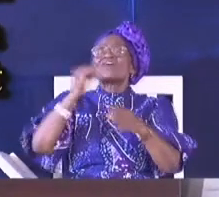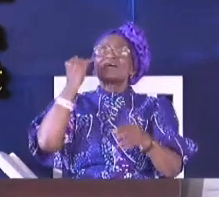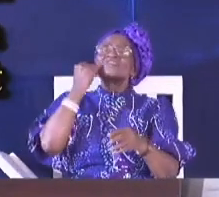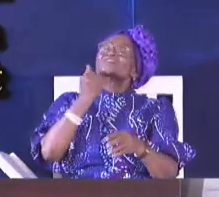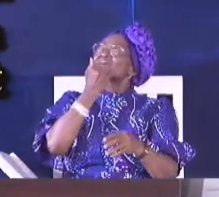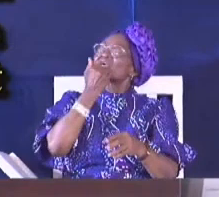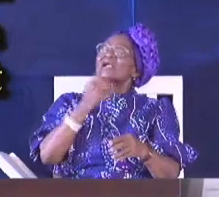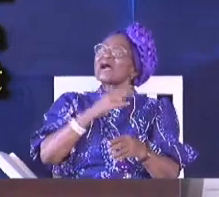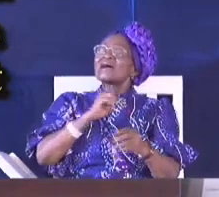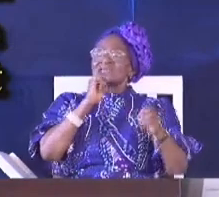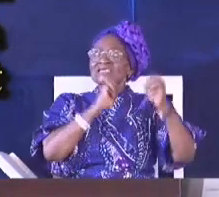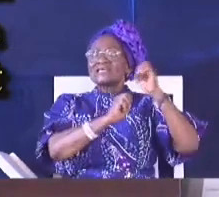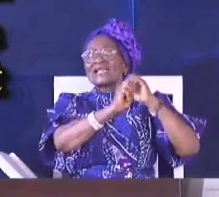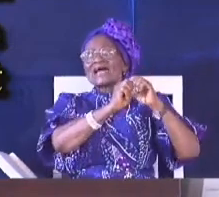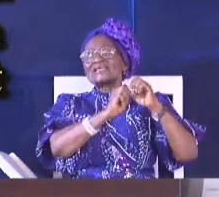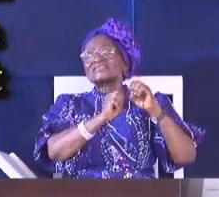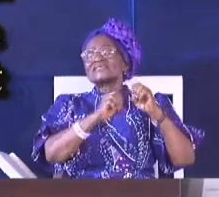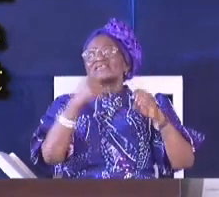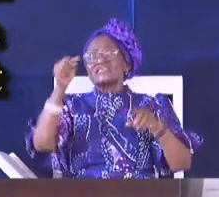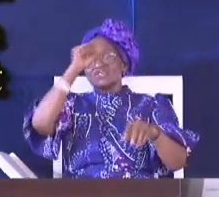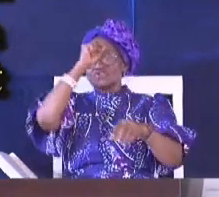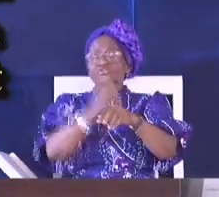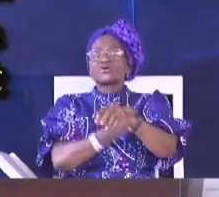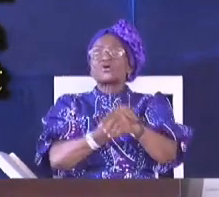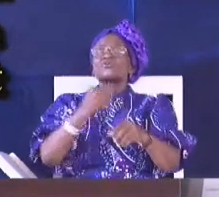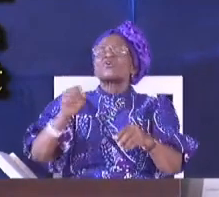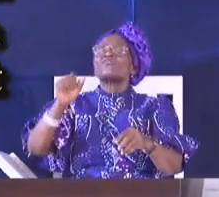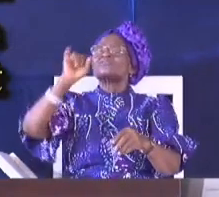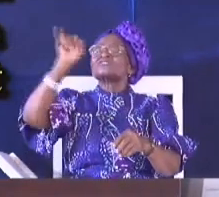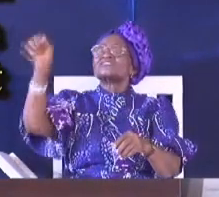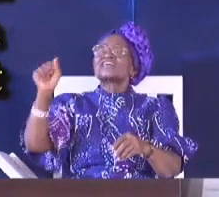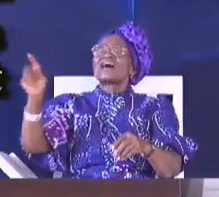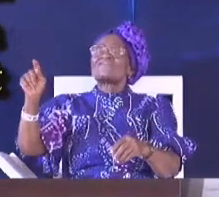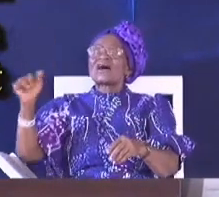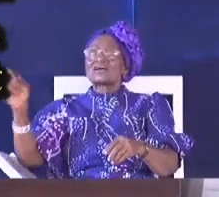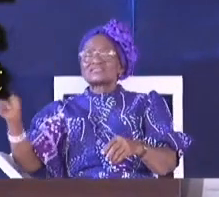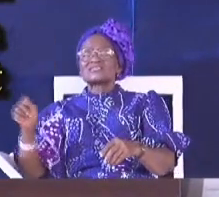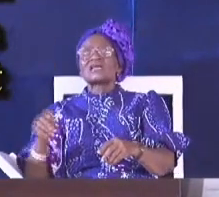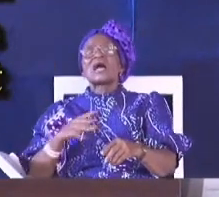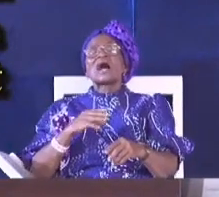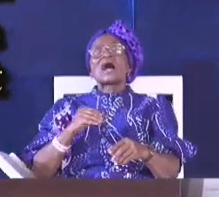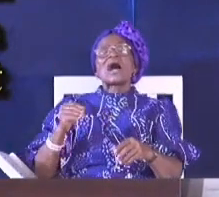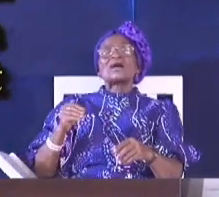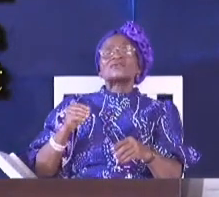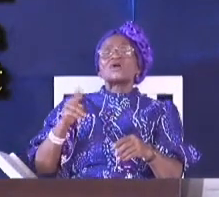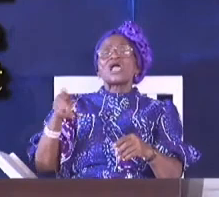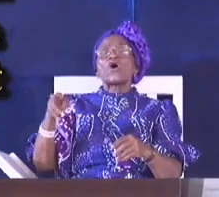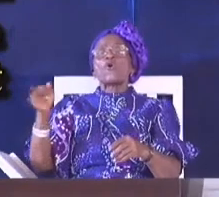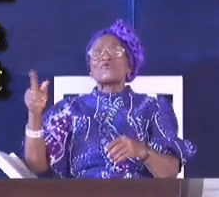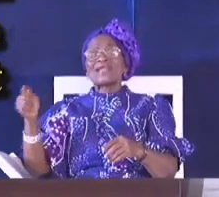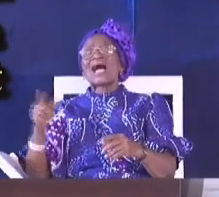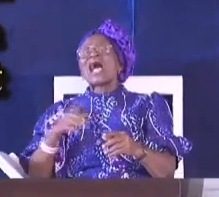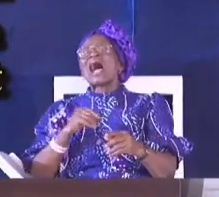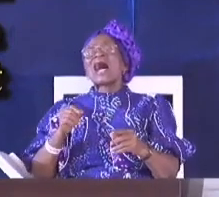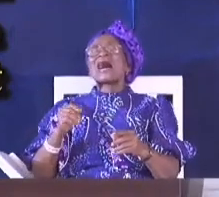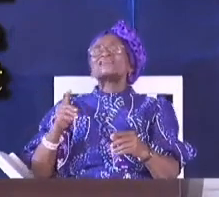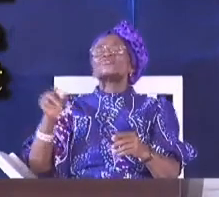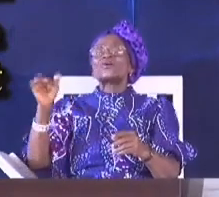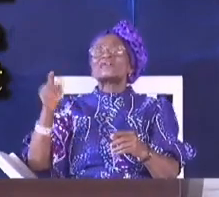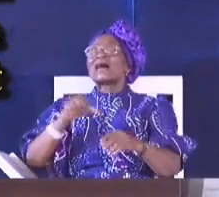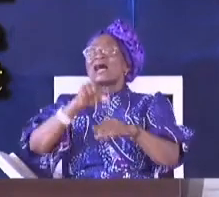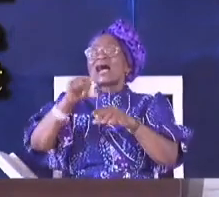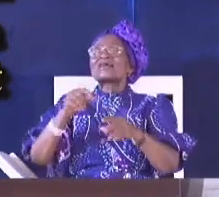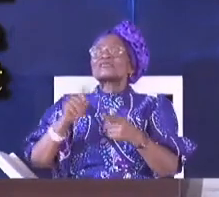And Elisha, the son of Shaphat, of Abel-Meholah, shall thou anoint to